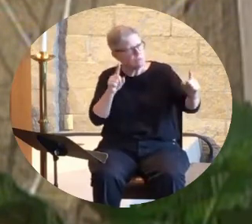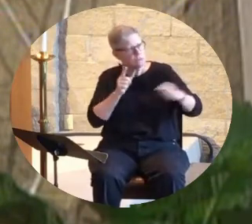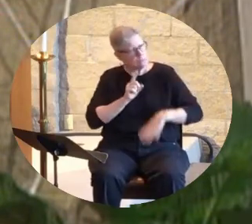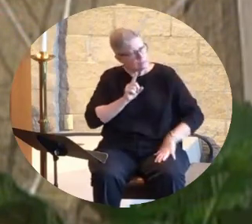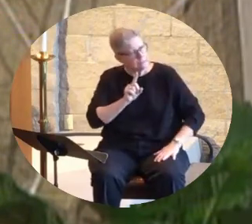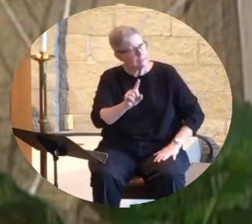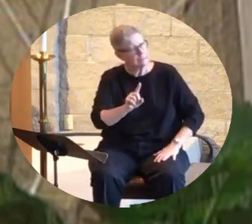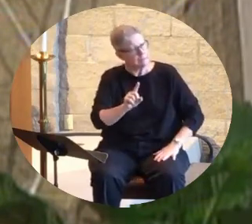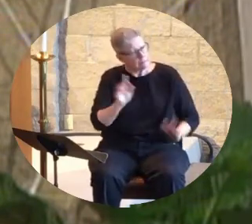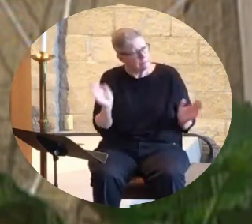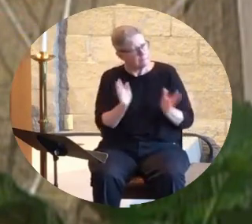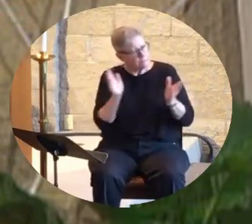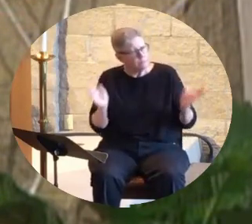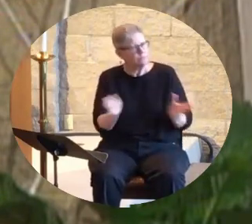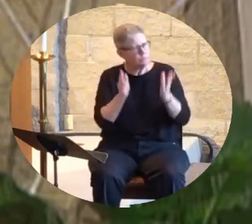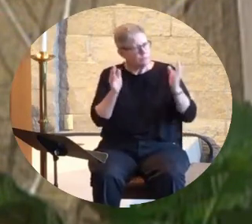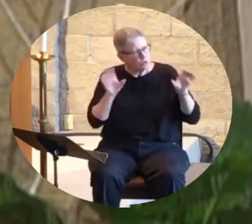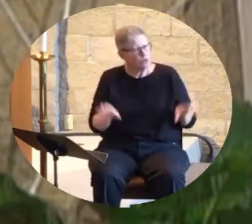forward to do.